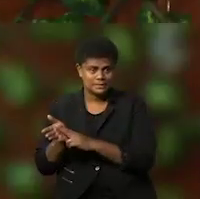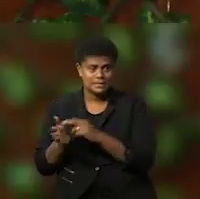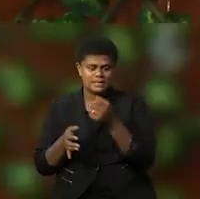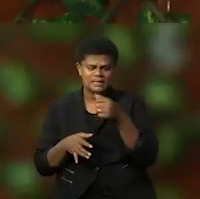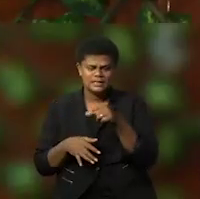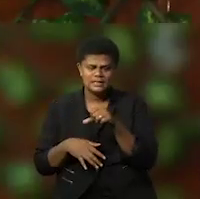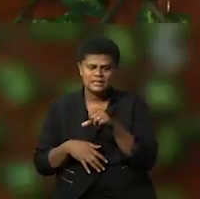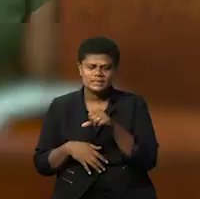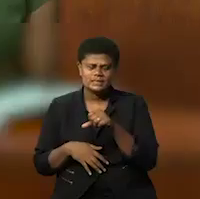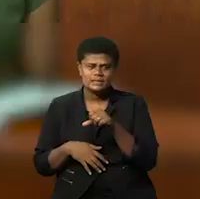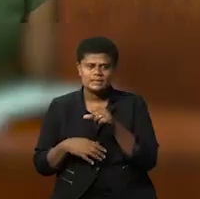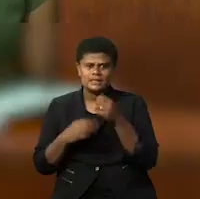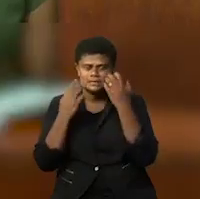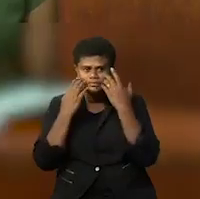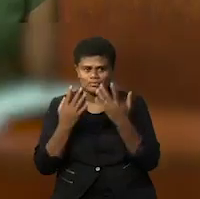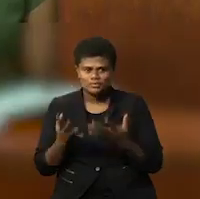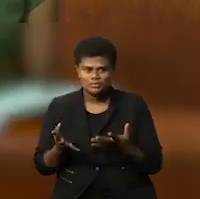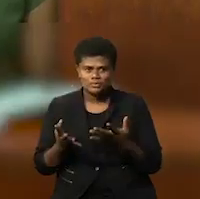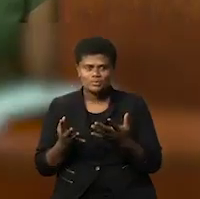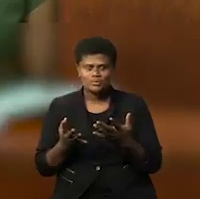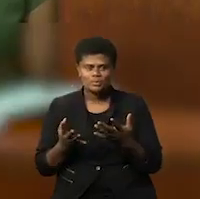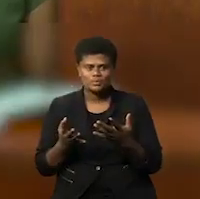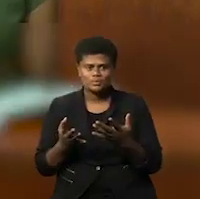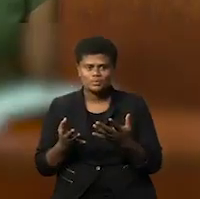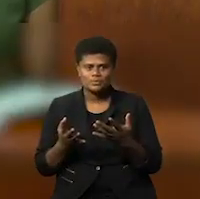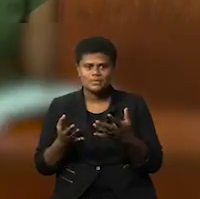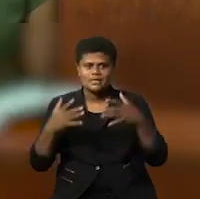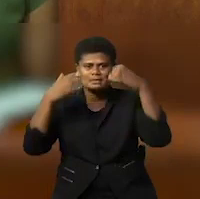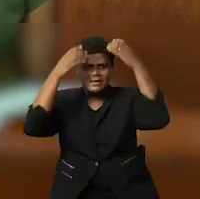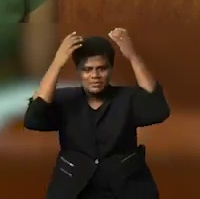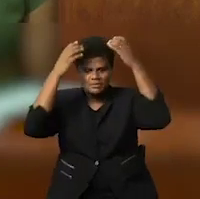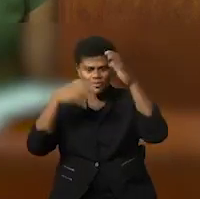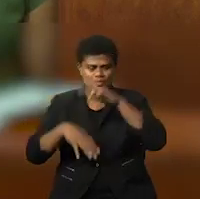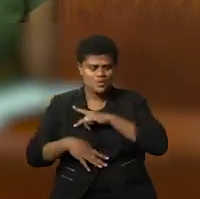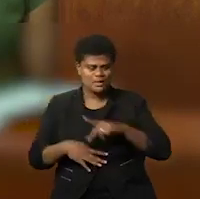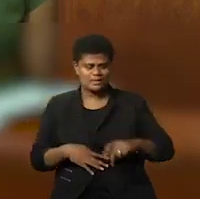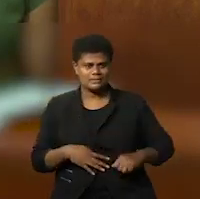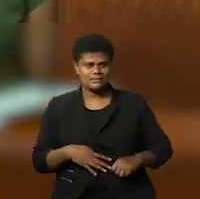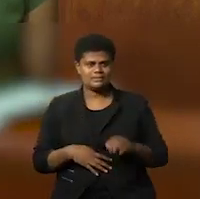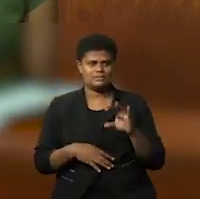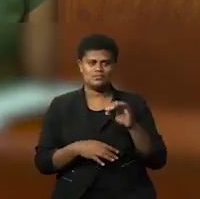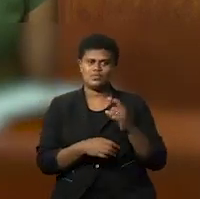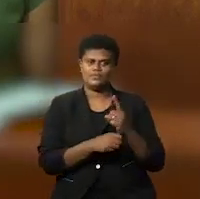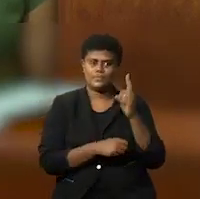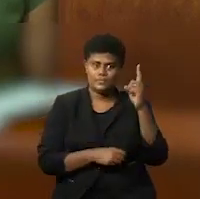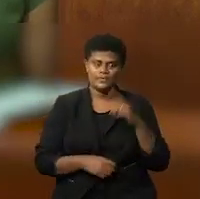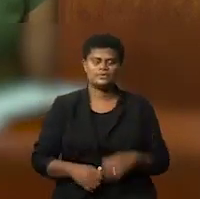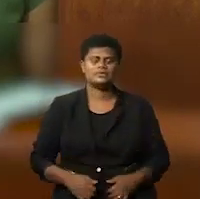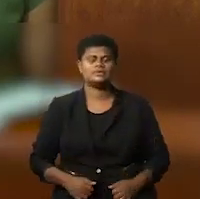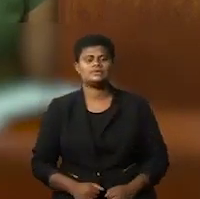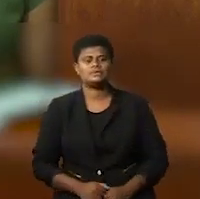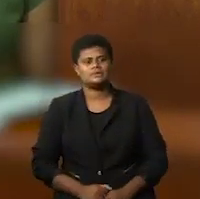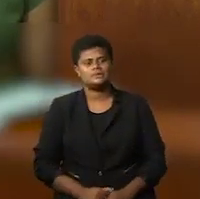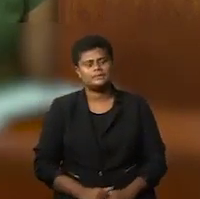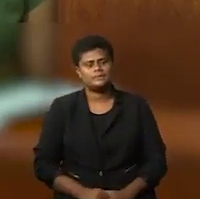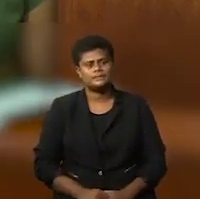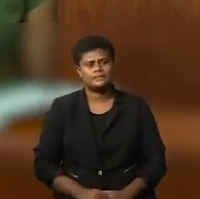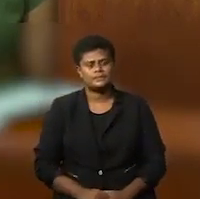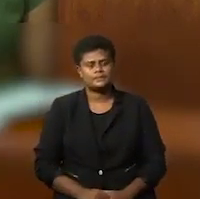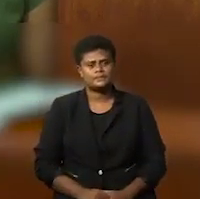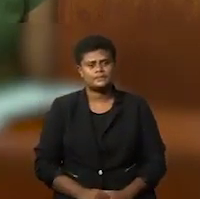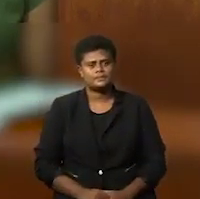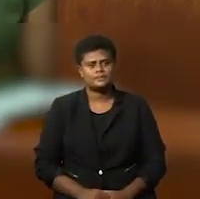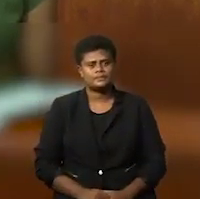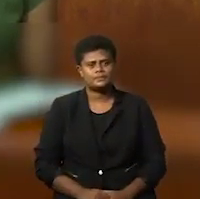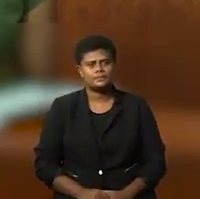and the throne of God, where God dwells. And now it's the mention of Mount Zion. But then Mount Zion